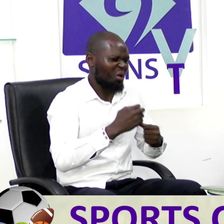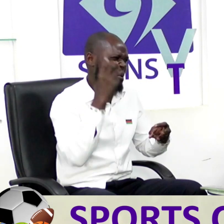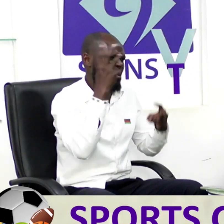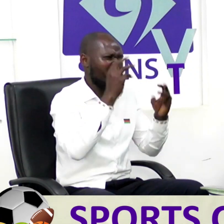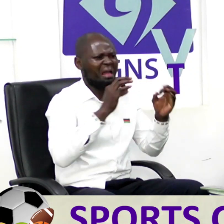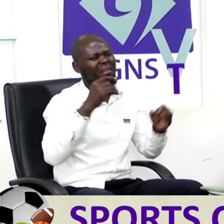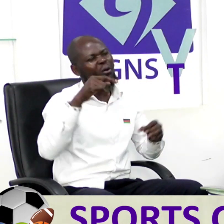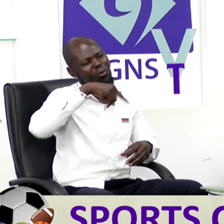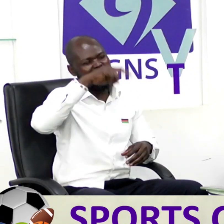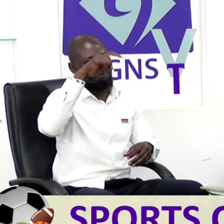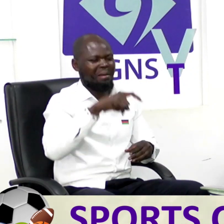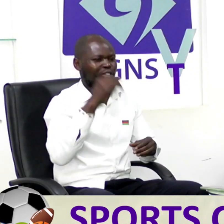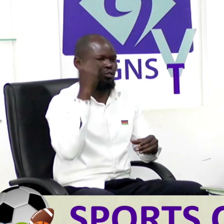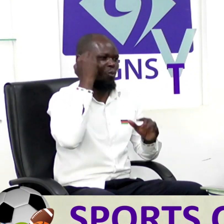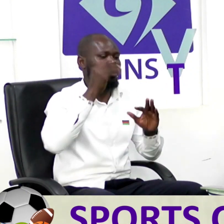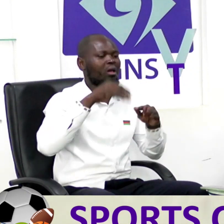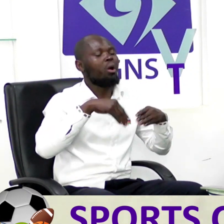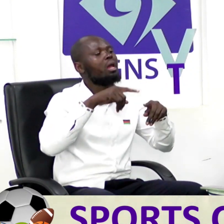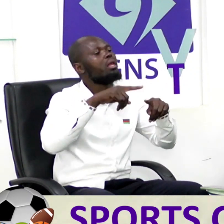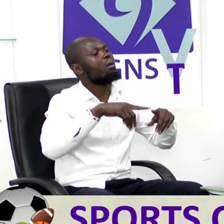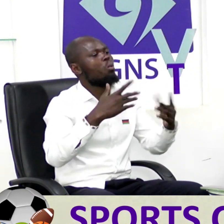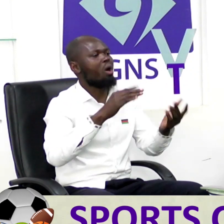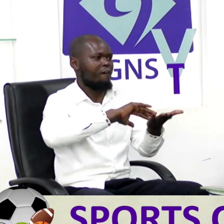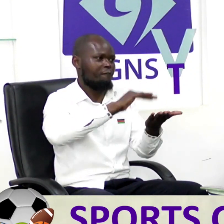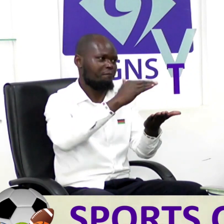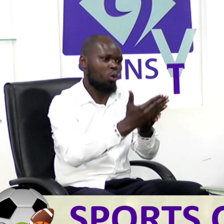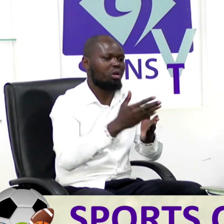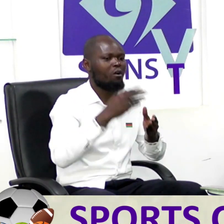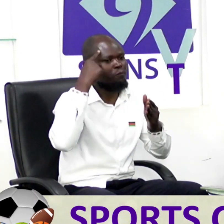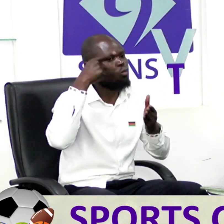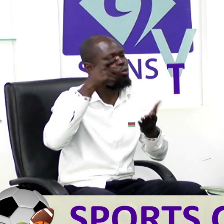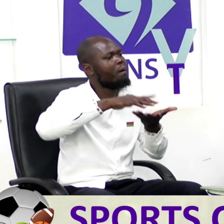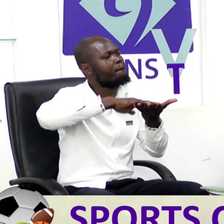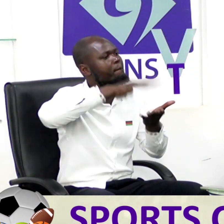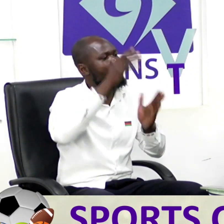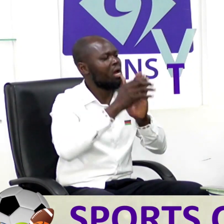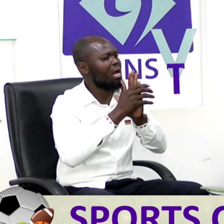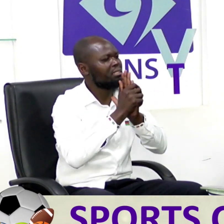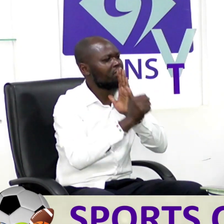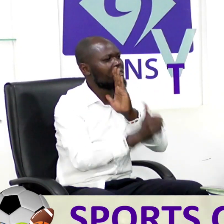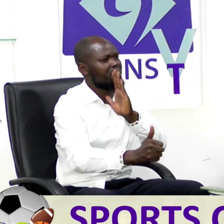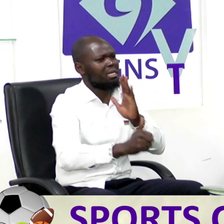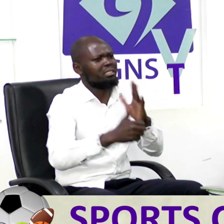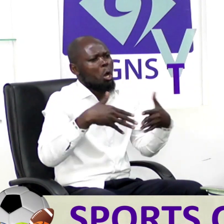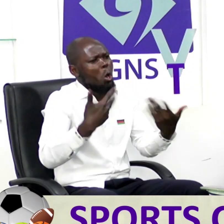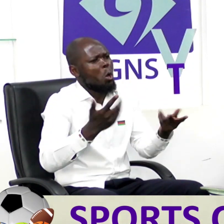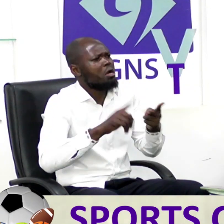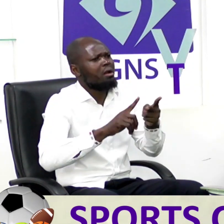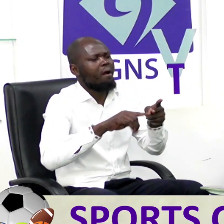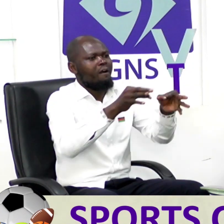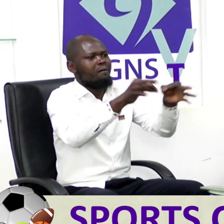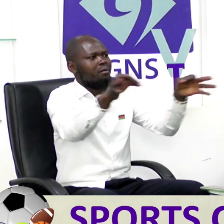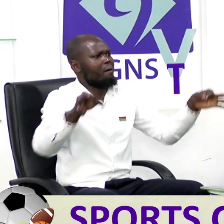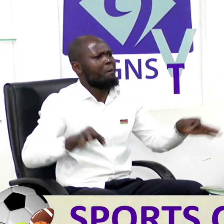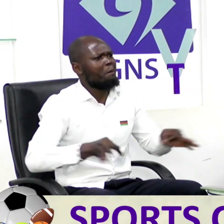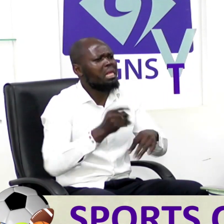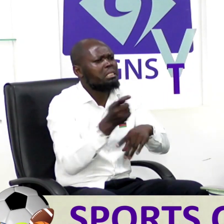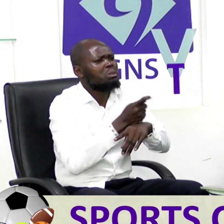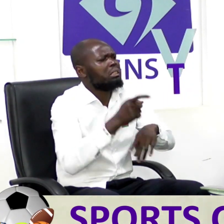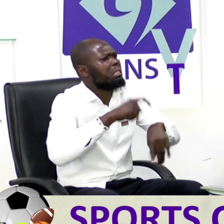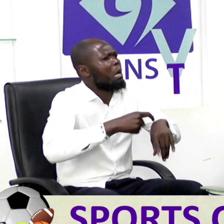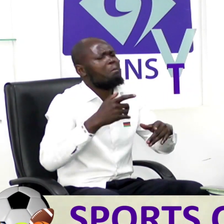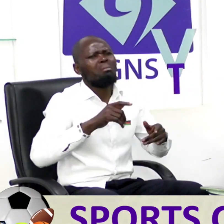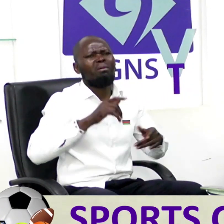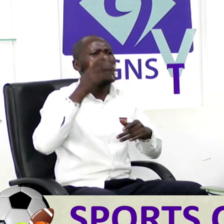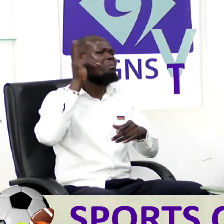in the games that they are coming. So I think the confidence for them will really matter, and the fans and the skills and